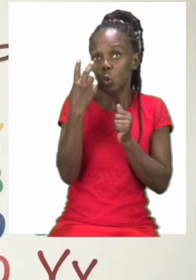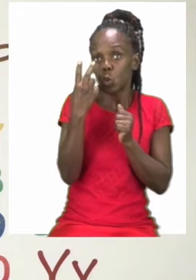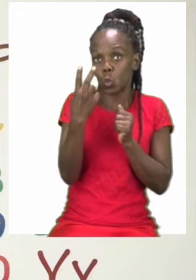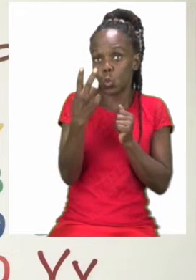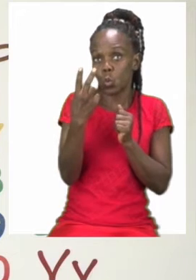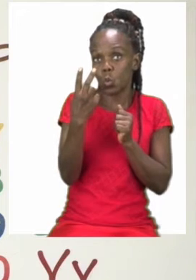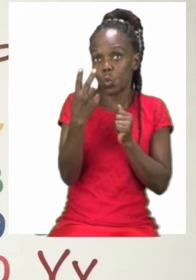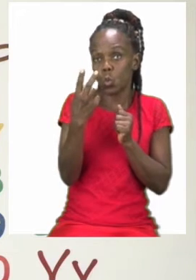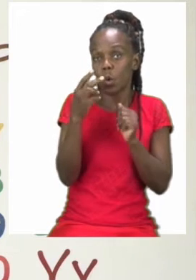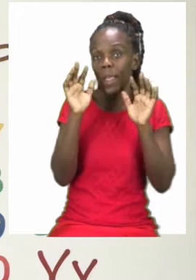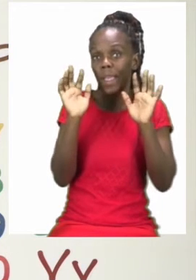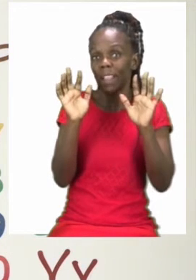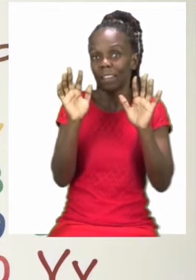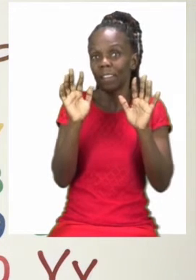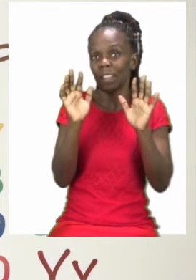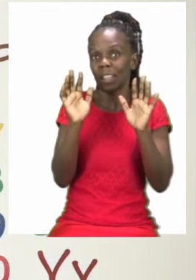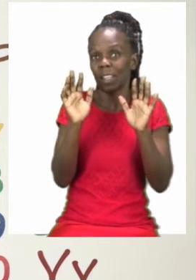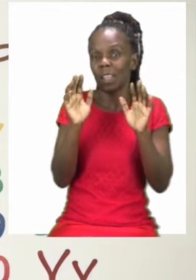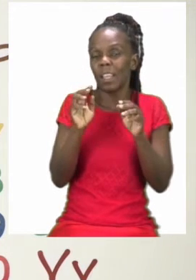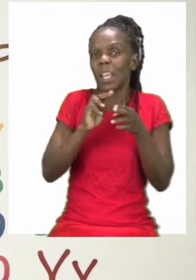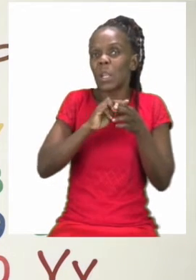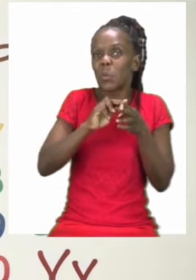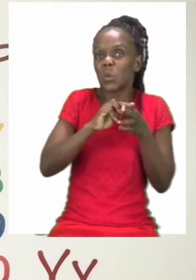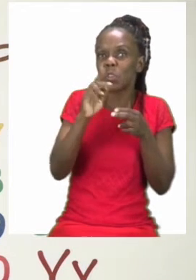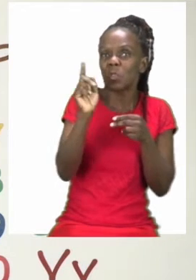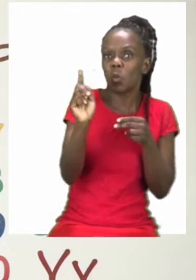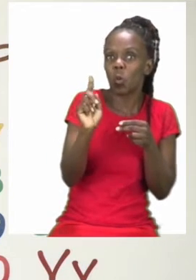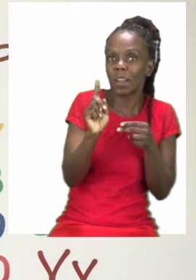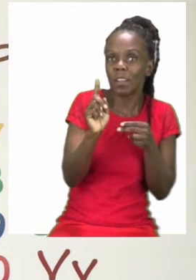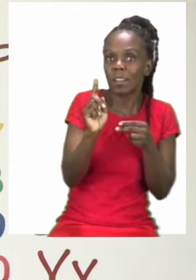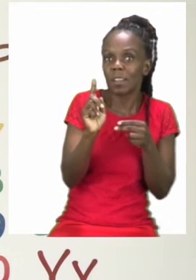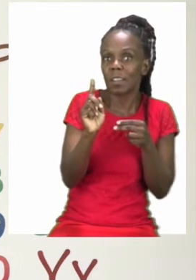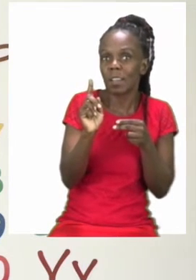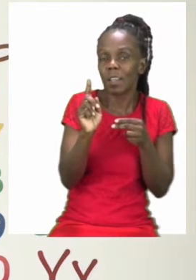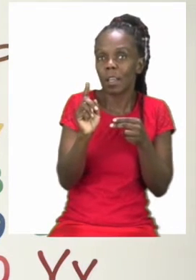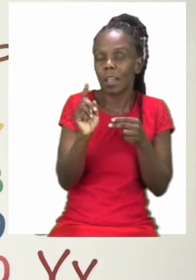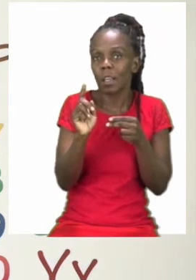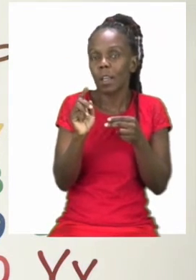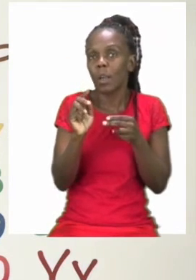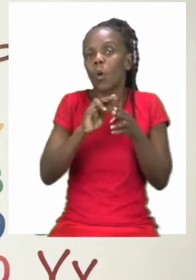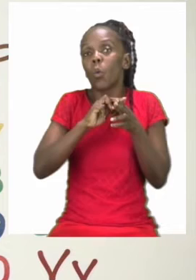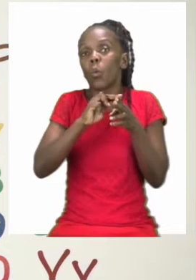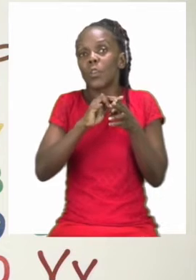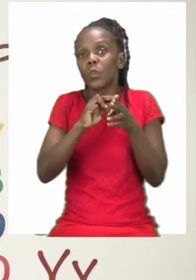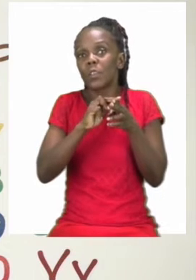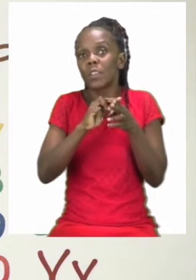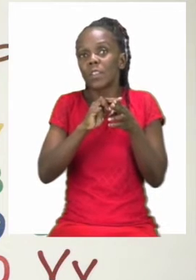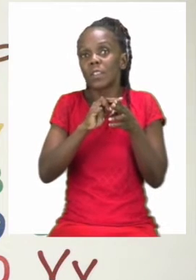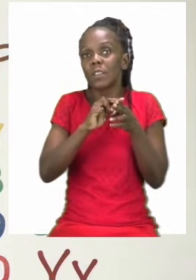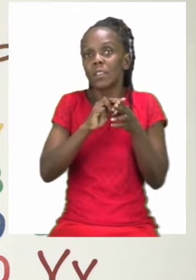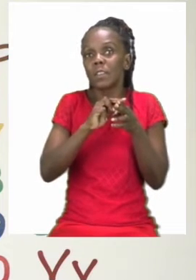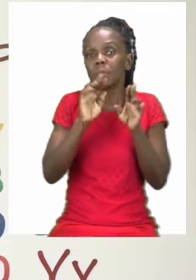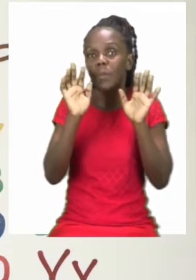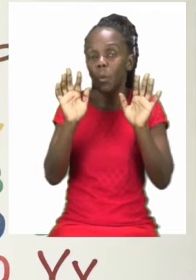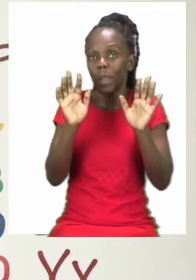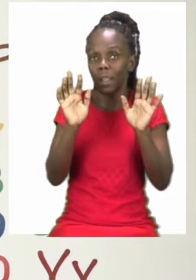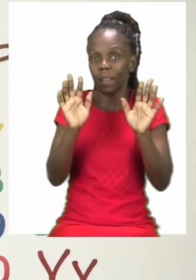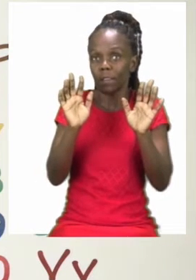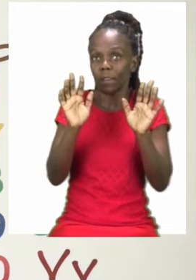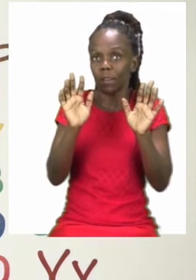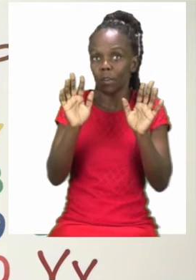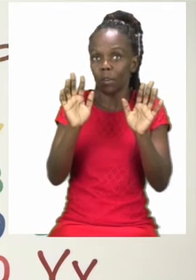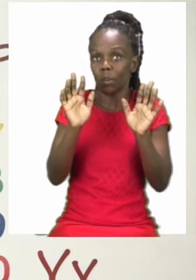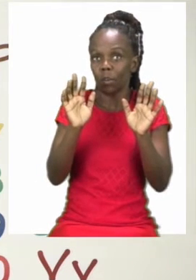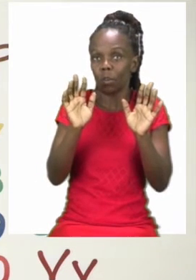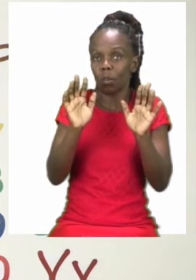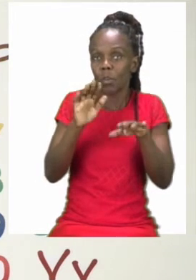touch things like the hair, and we can also use our hands to hold things,